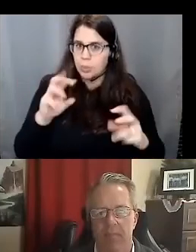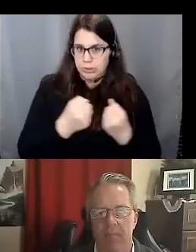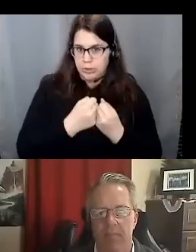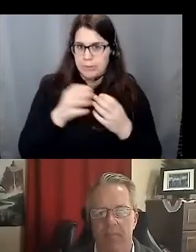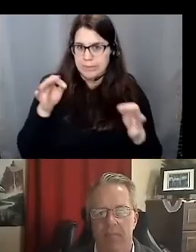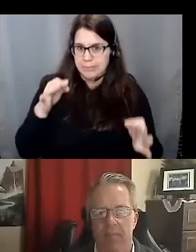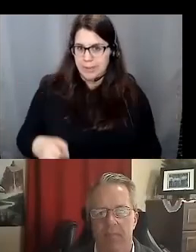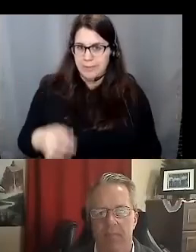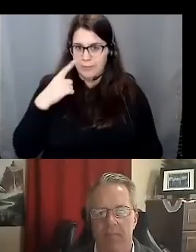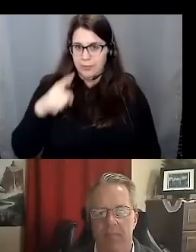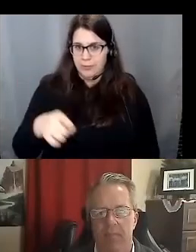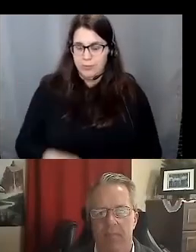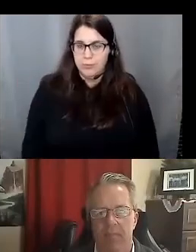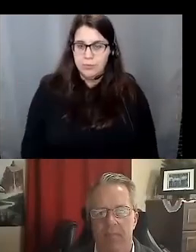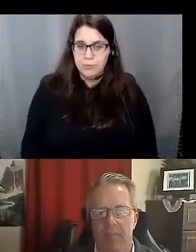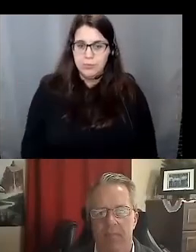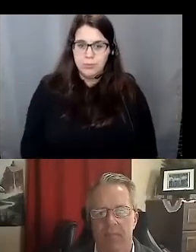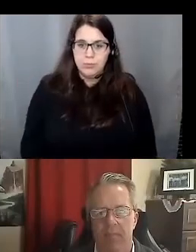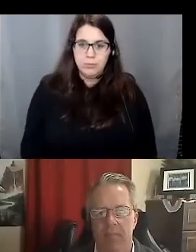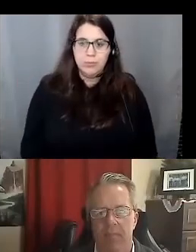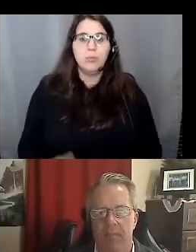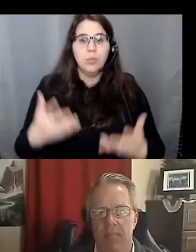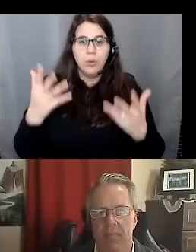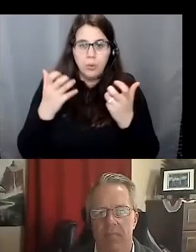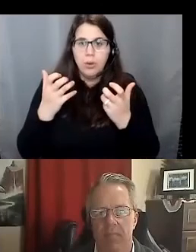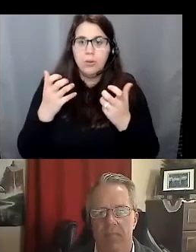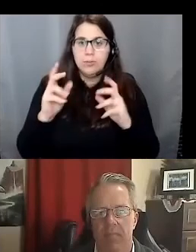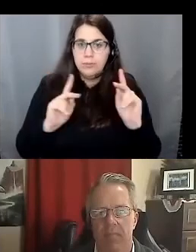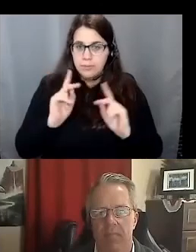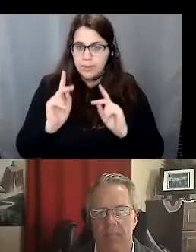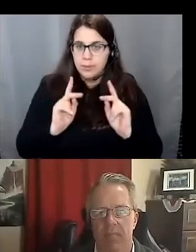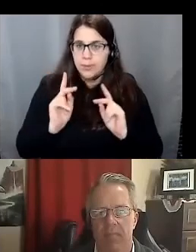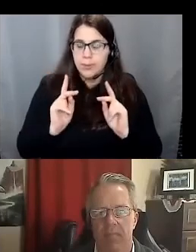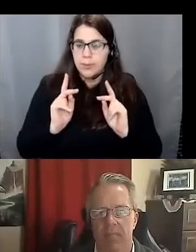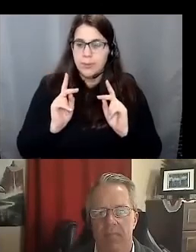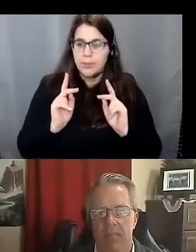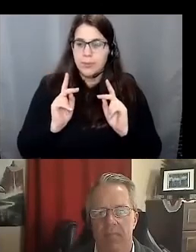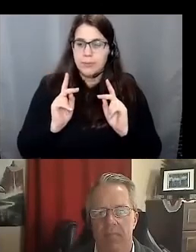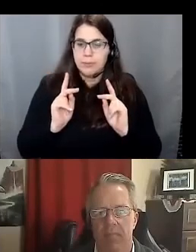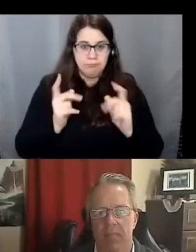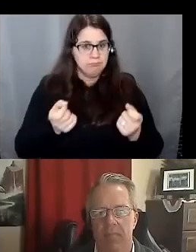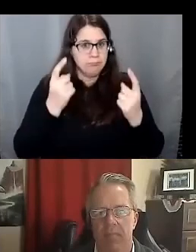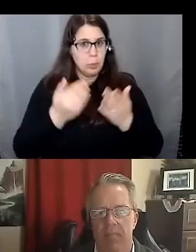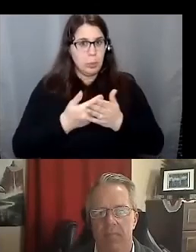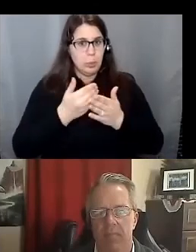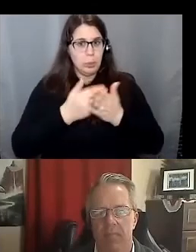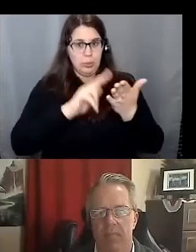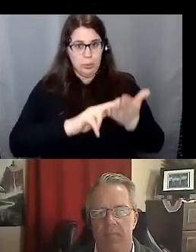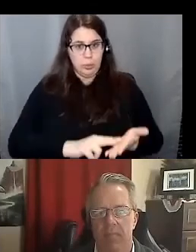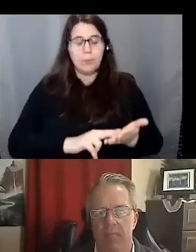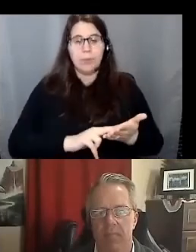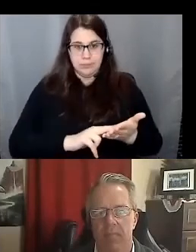is to allow folks to be able to first, understand the new enrollment platform. So those would be for